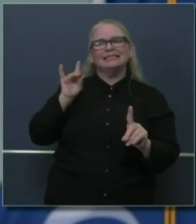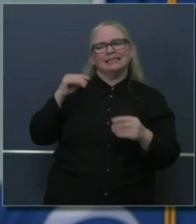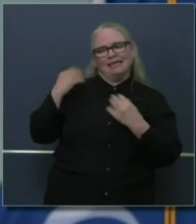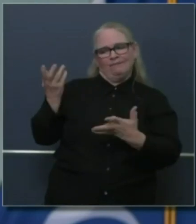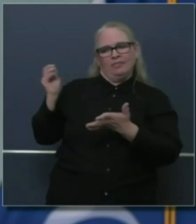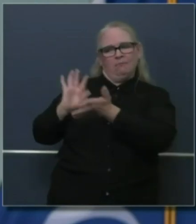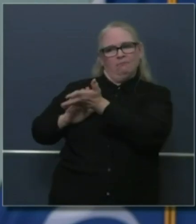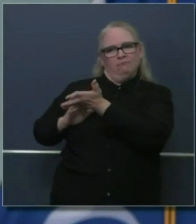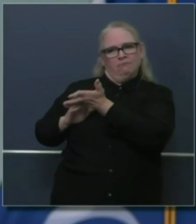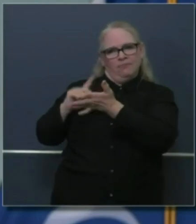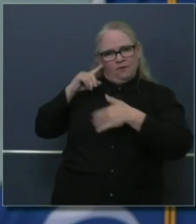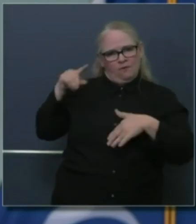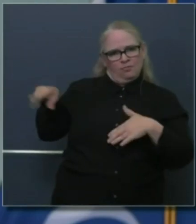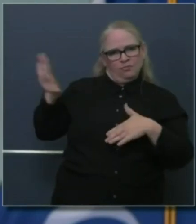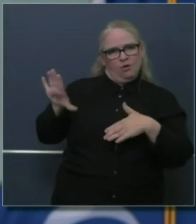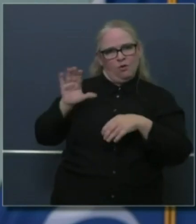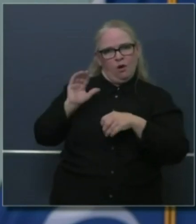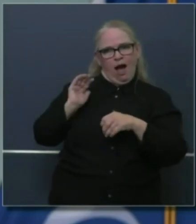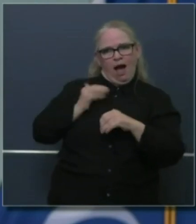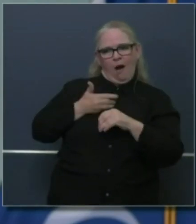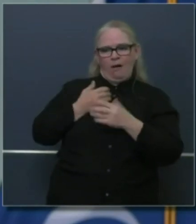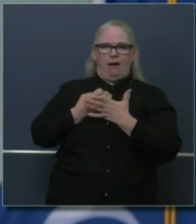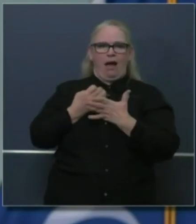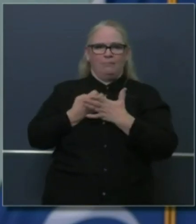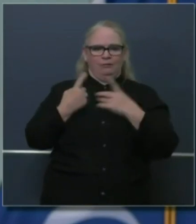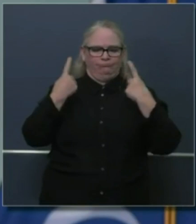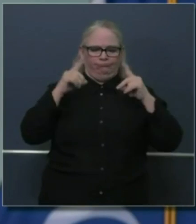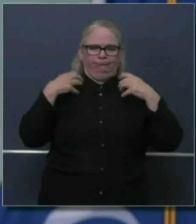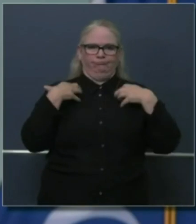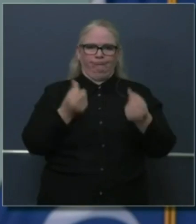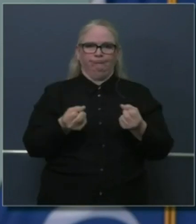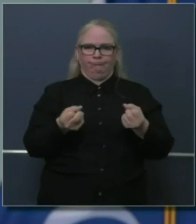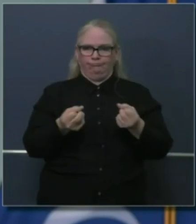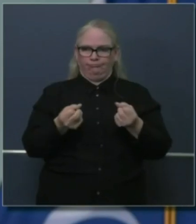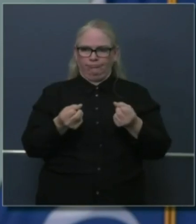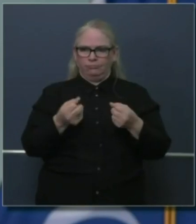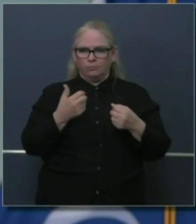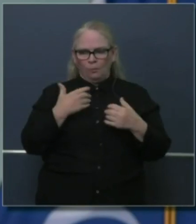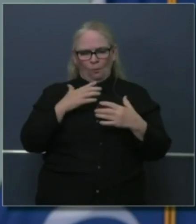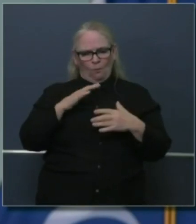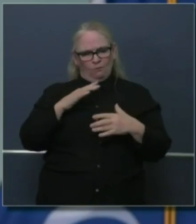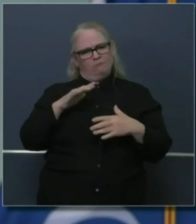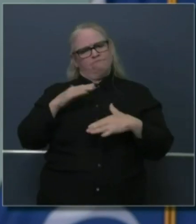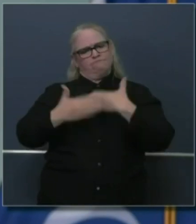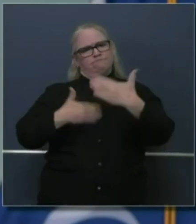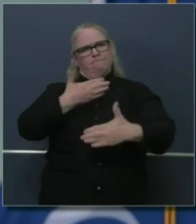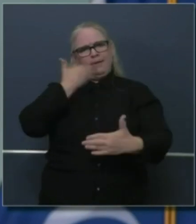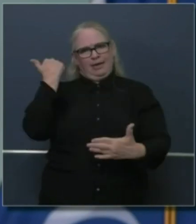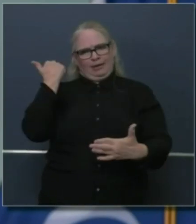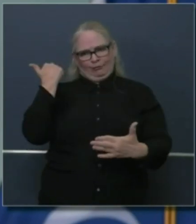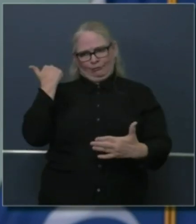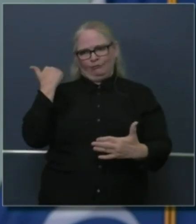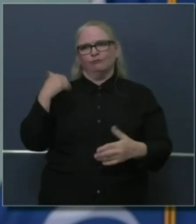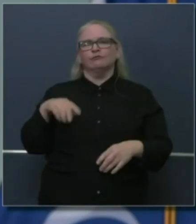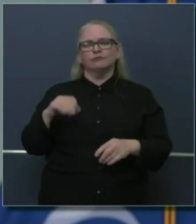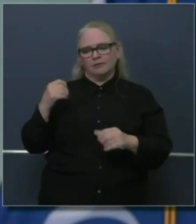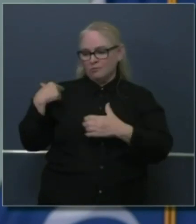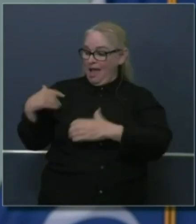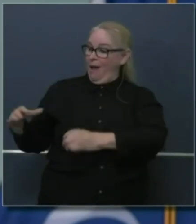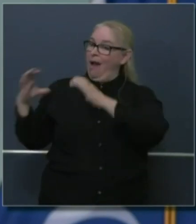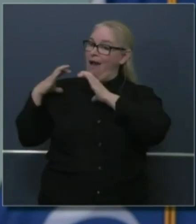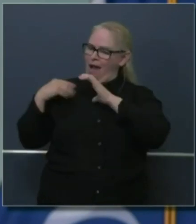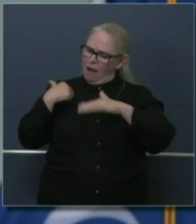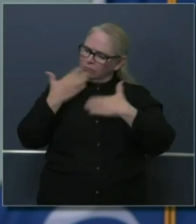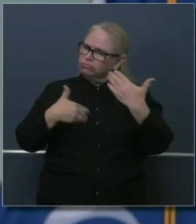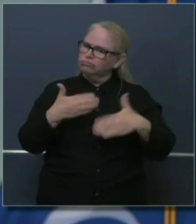shape. But this is bigger than all of us, and we really need the federal government to do more and to help us through this moment.